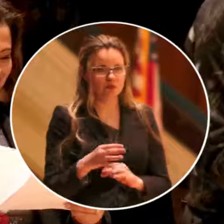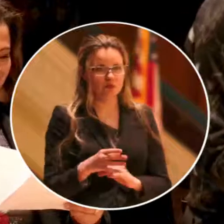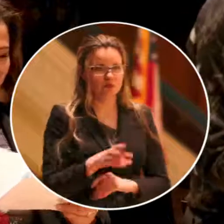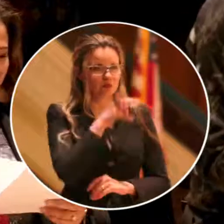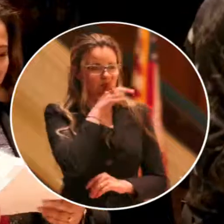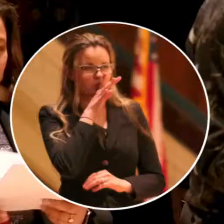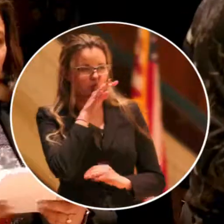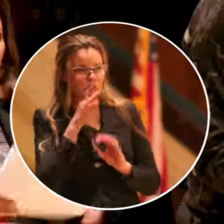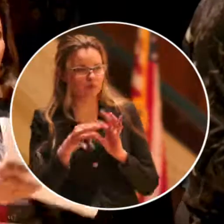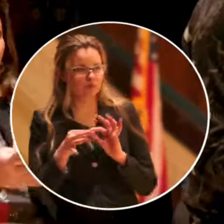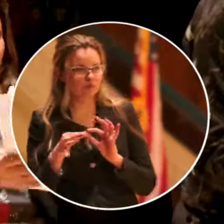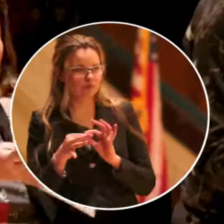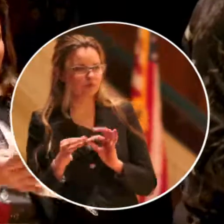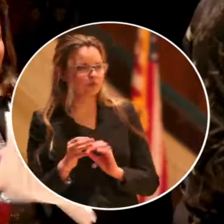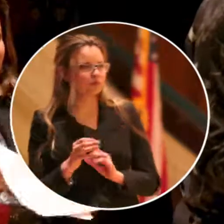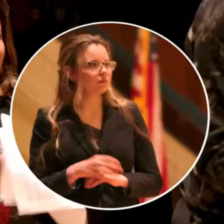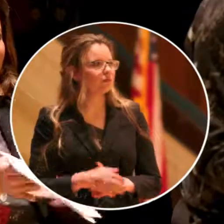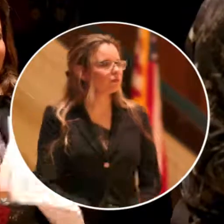Yes.